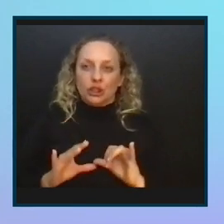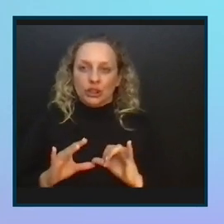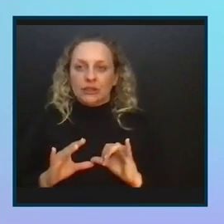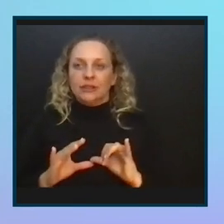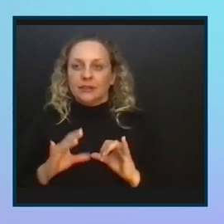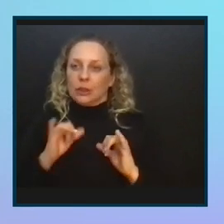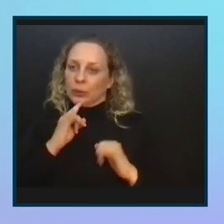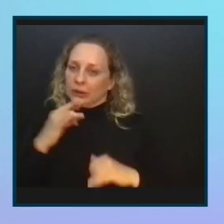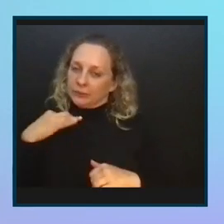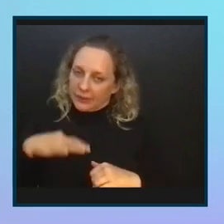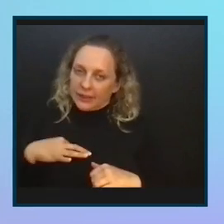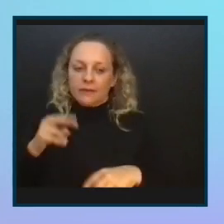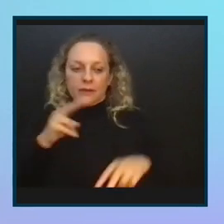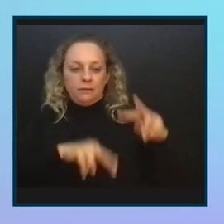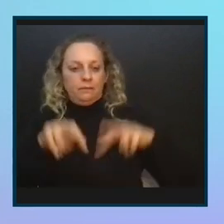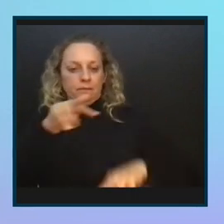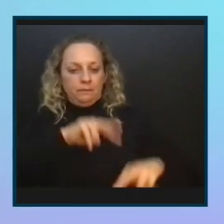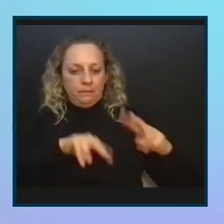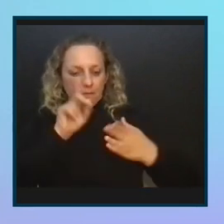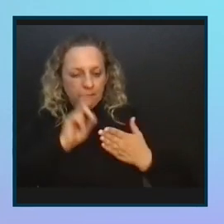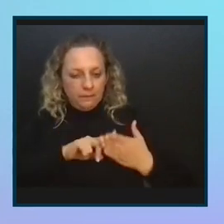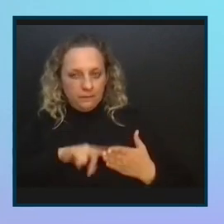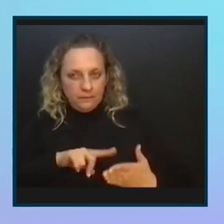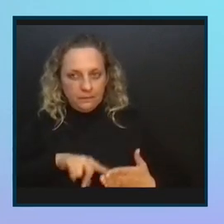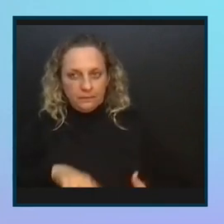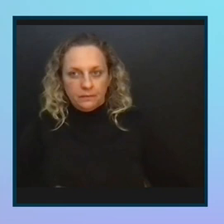into play and check those more thoroughly.